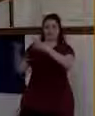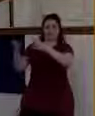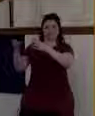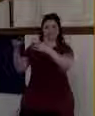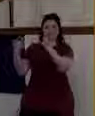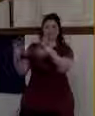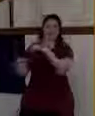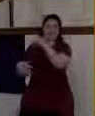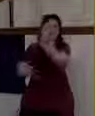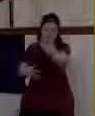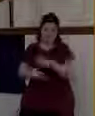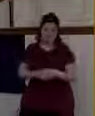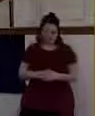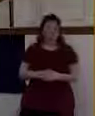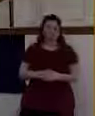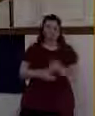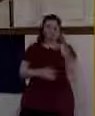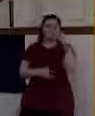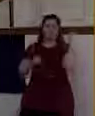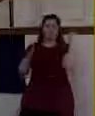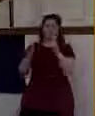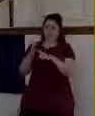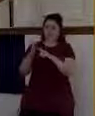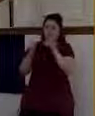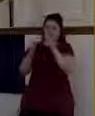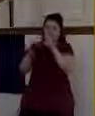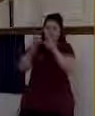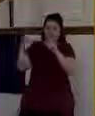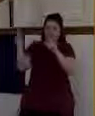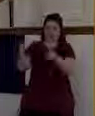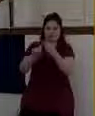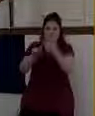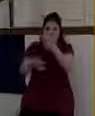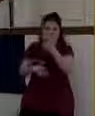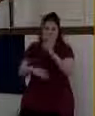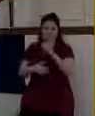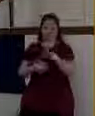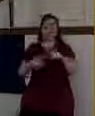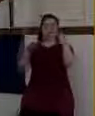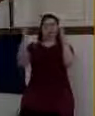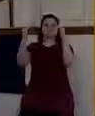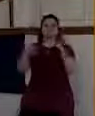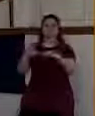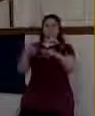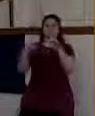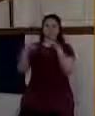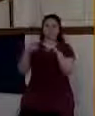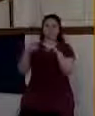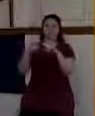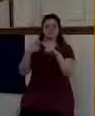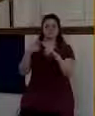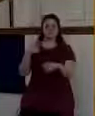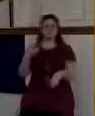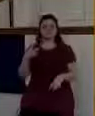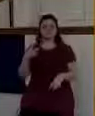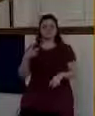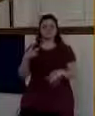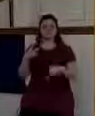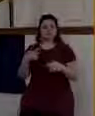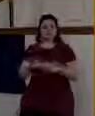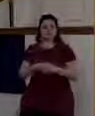here a very strong command from God. But then write down number two. Here's the second part of the story. A subtle